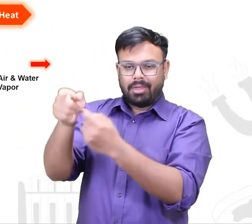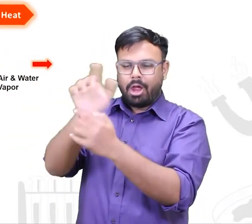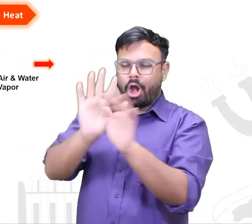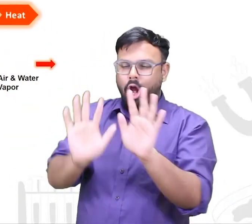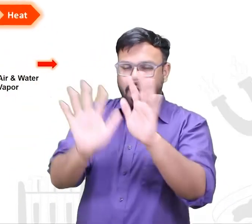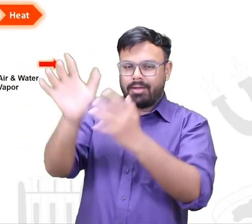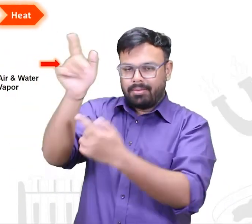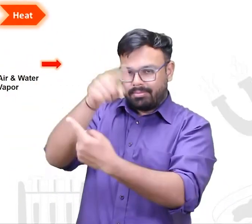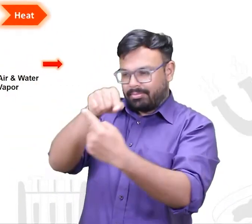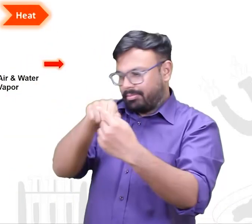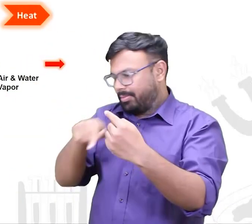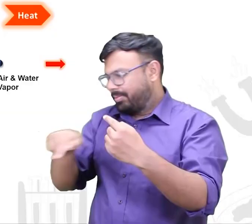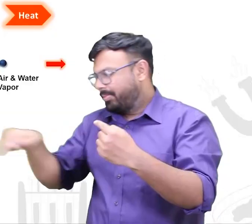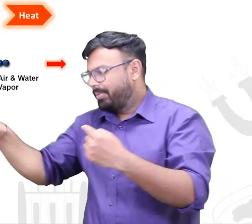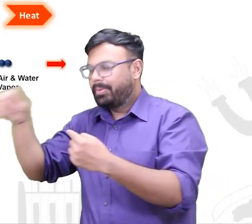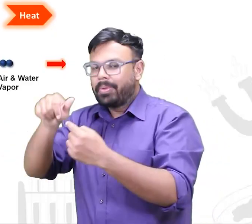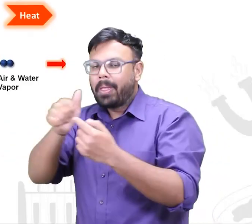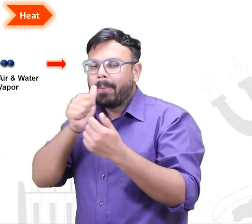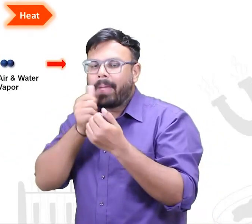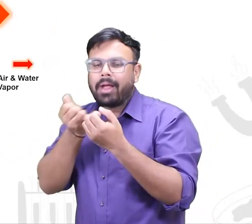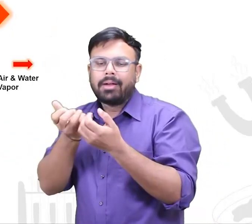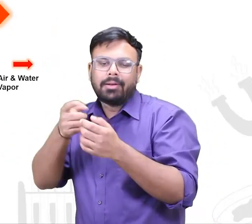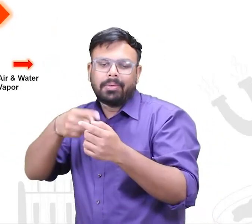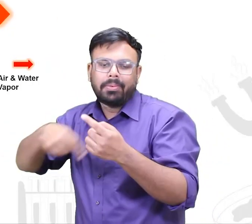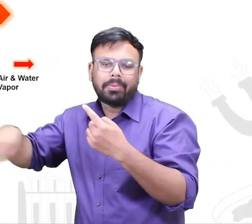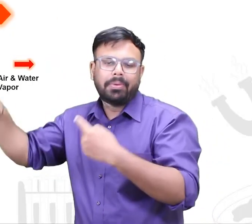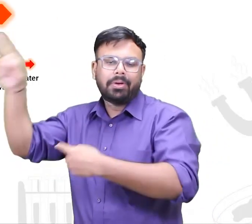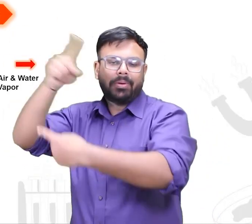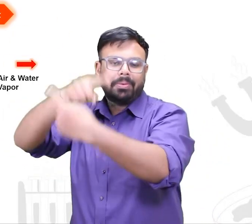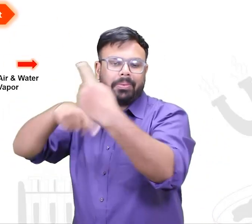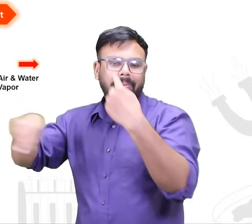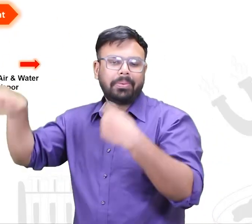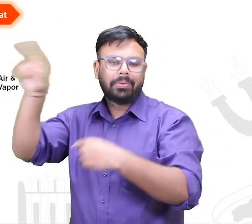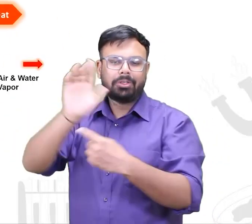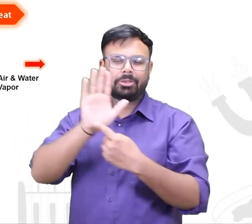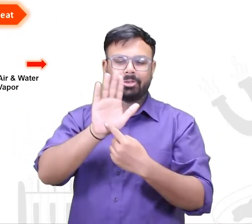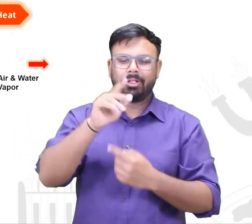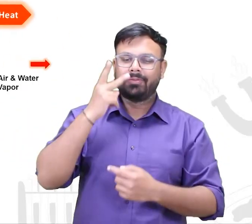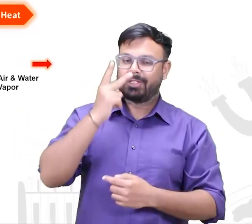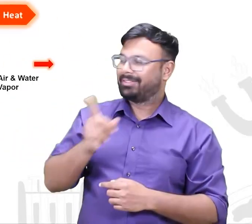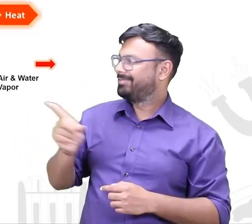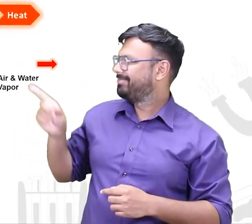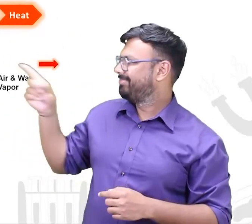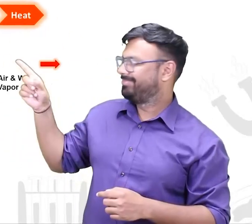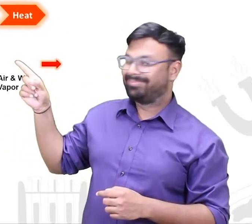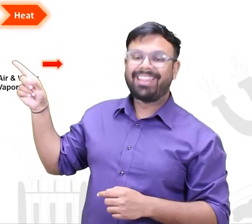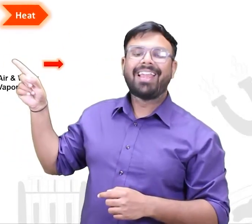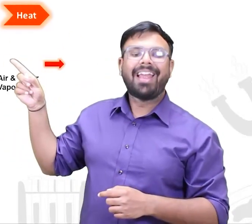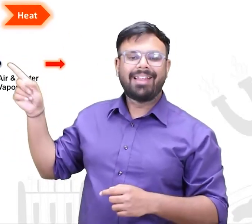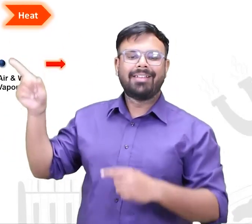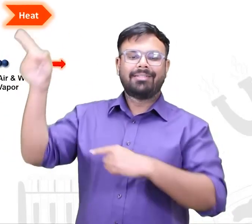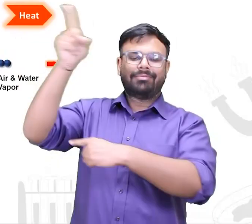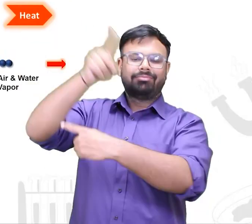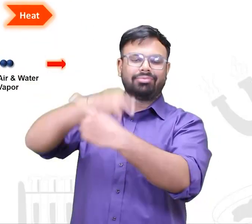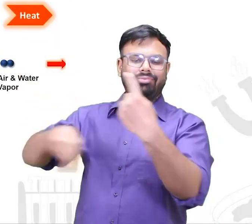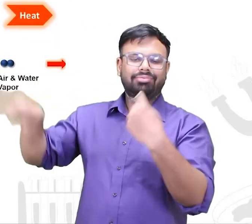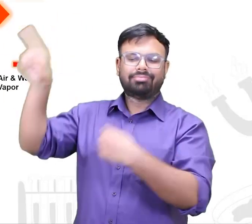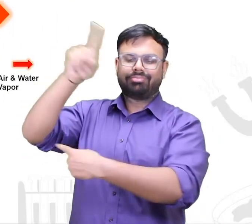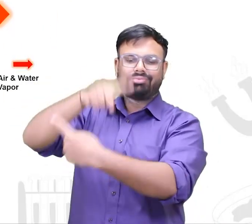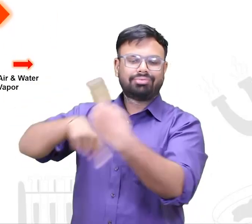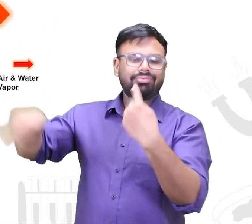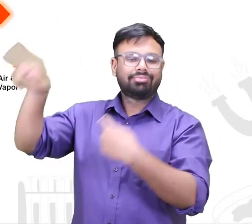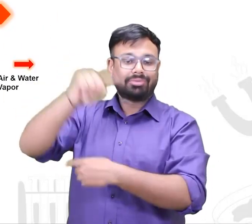through the electrolyte to the cathode, where they unite with oxygen and electrons to produce water and heat. At